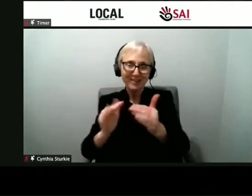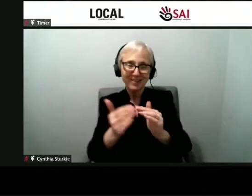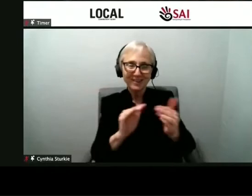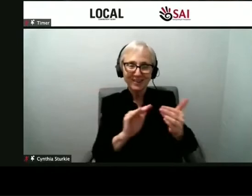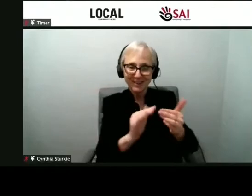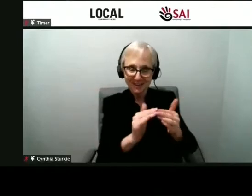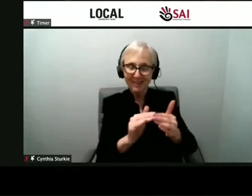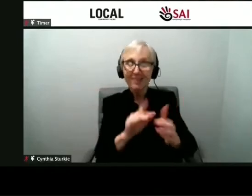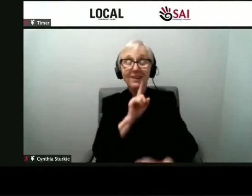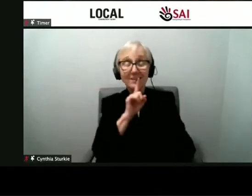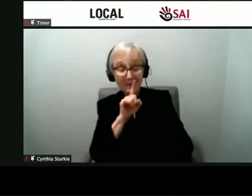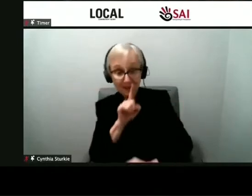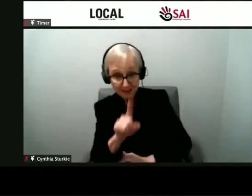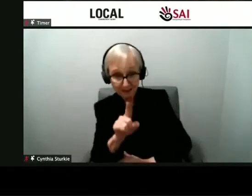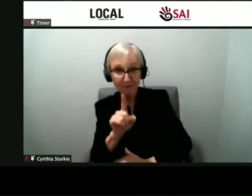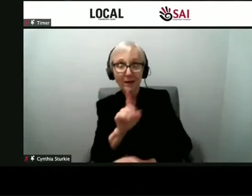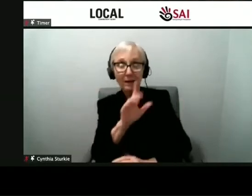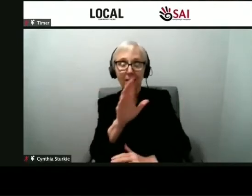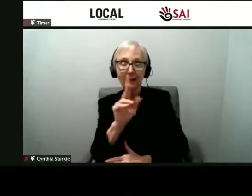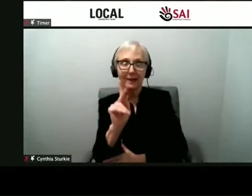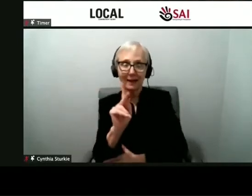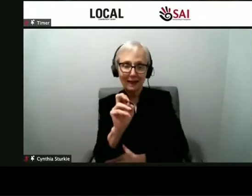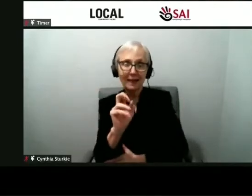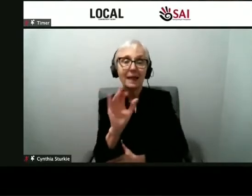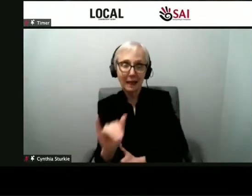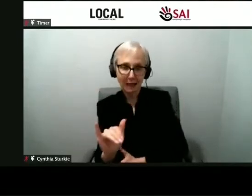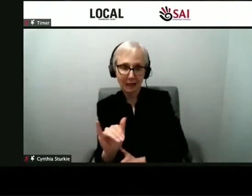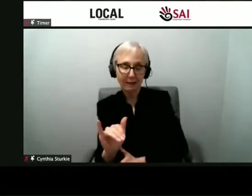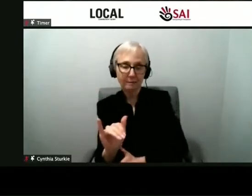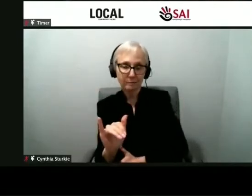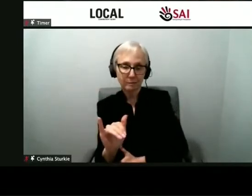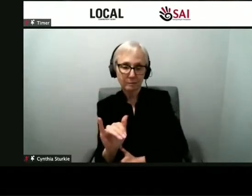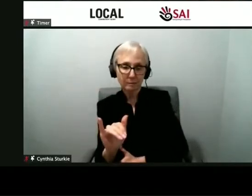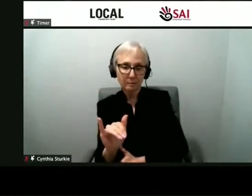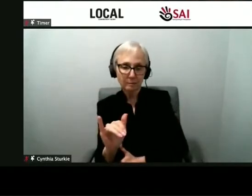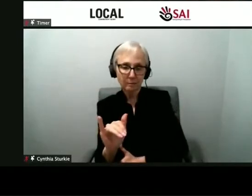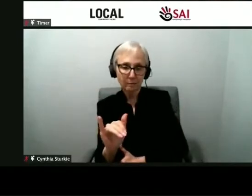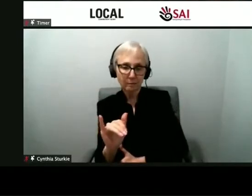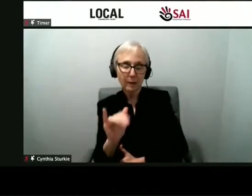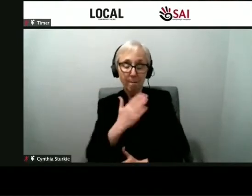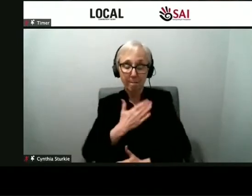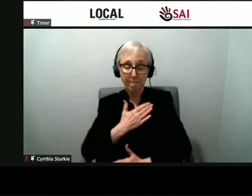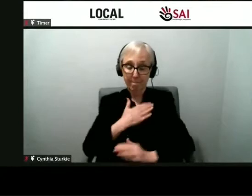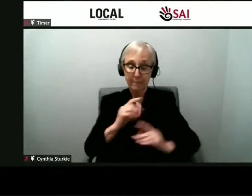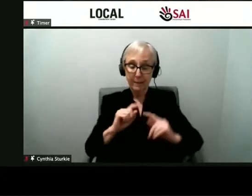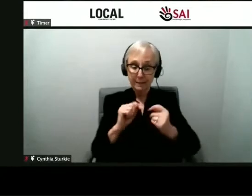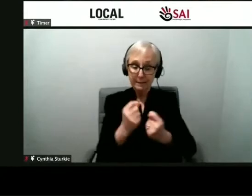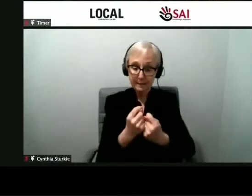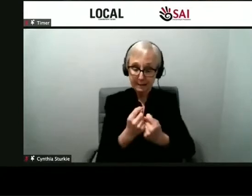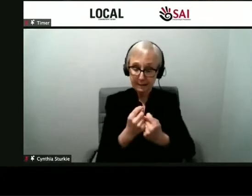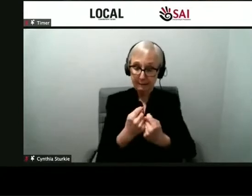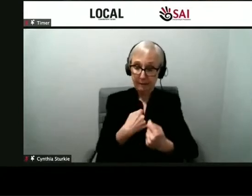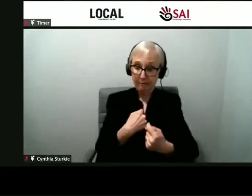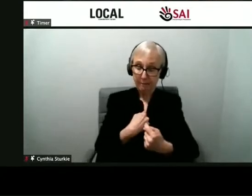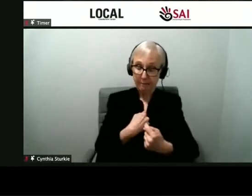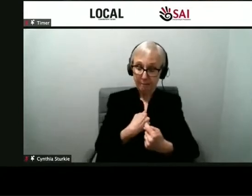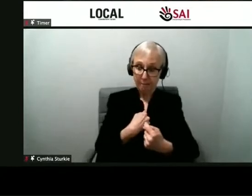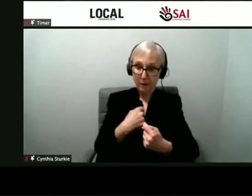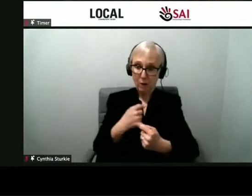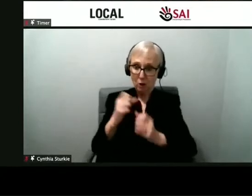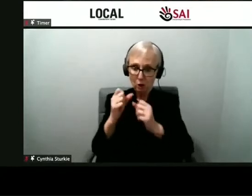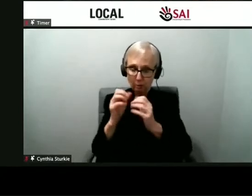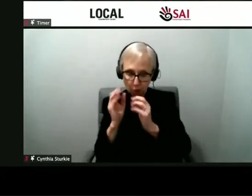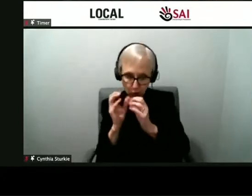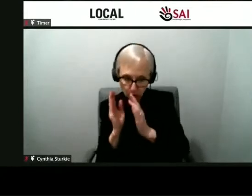So that is definitely going to be the key to this. We also, my team and I want to build strategy meetings to